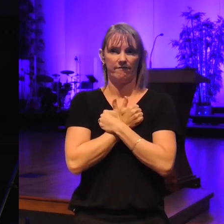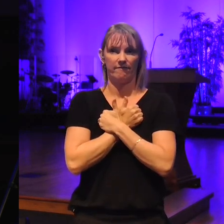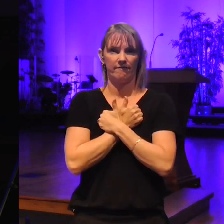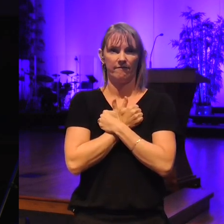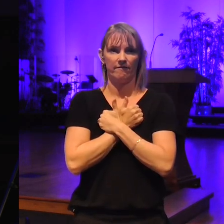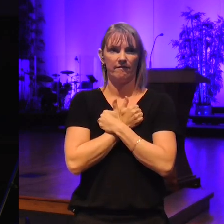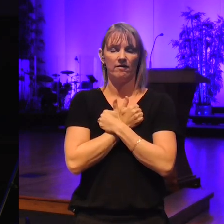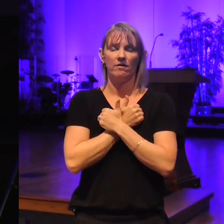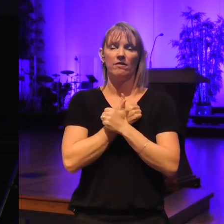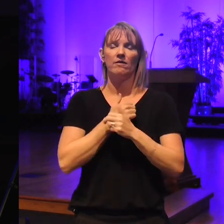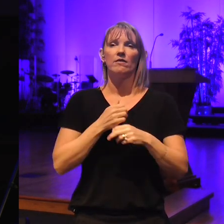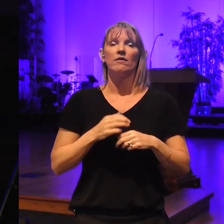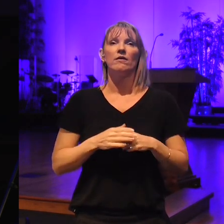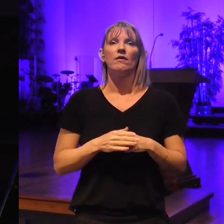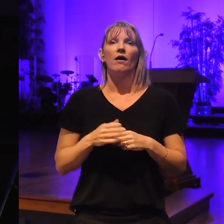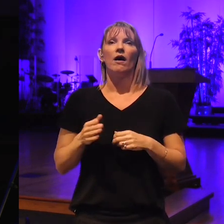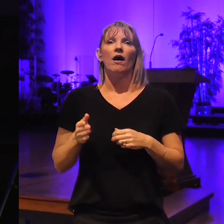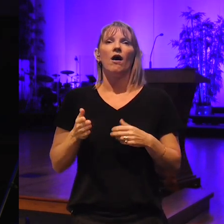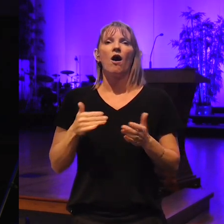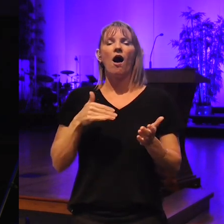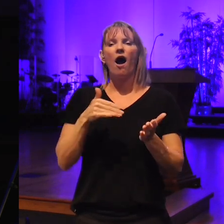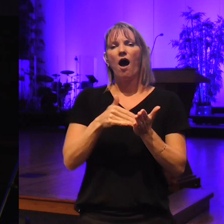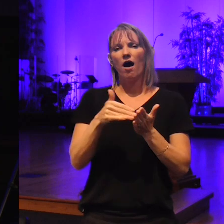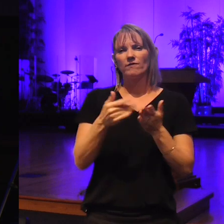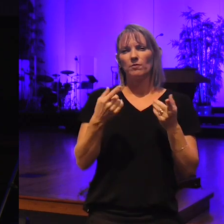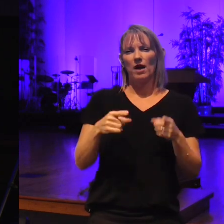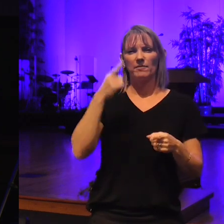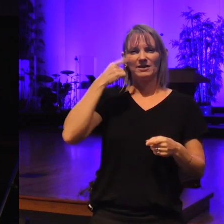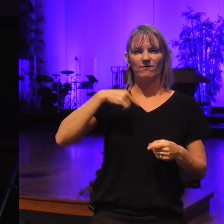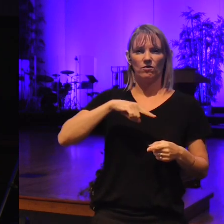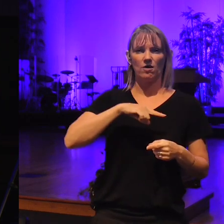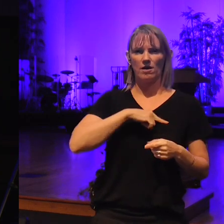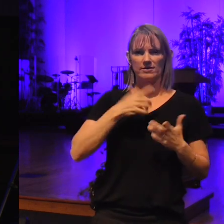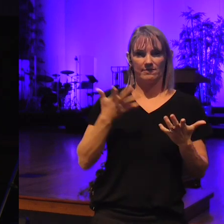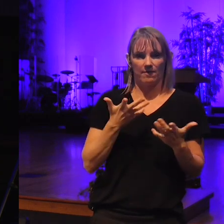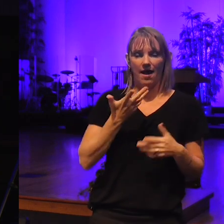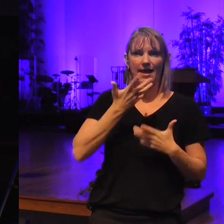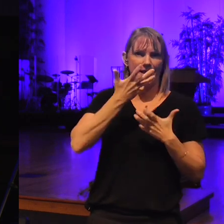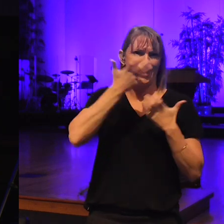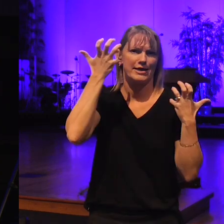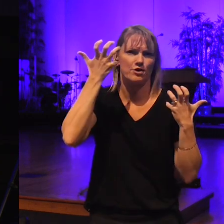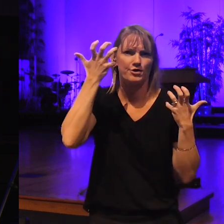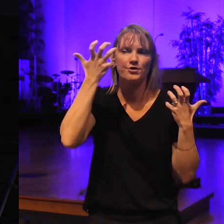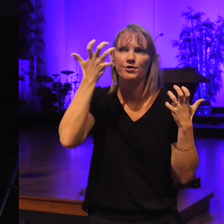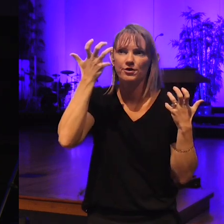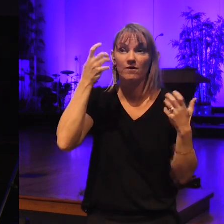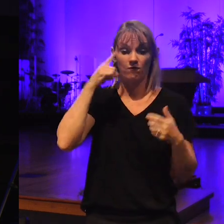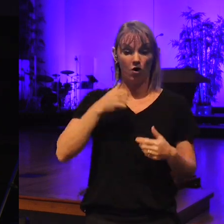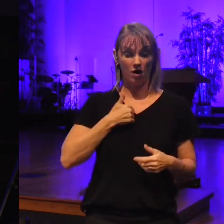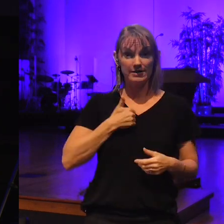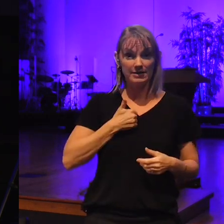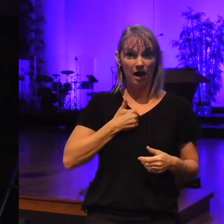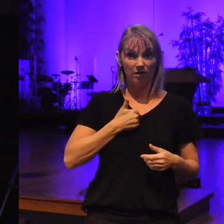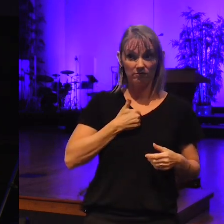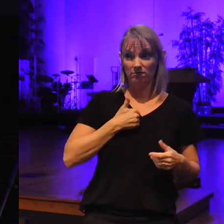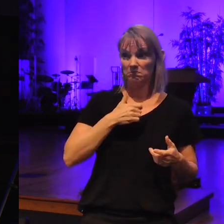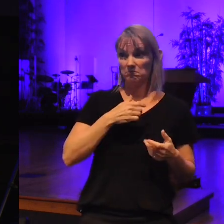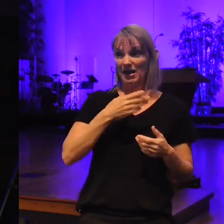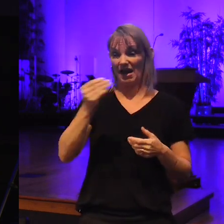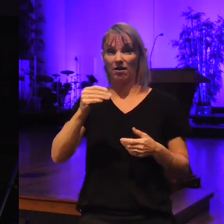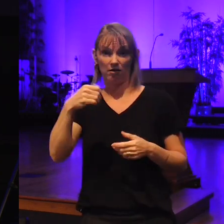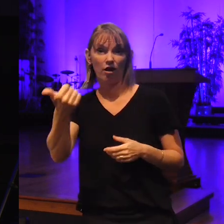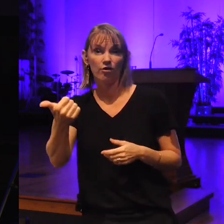But so many times, what takes place for us is anger. For ourselves, let alone